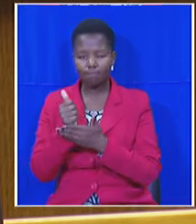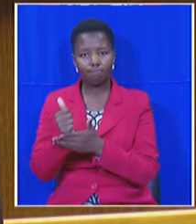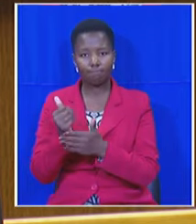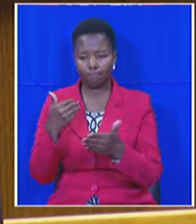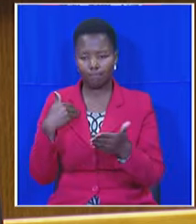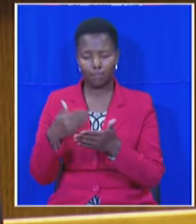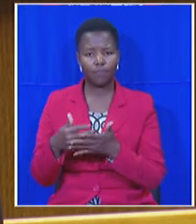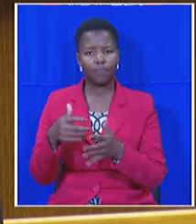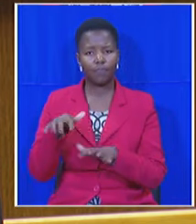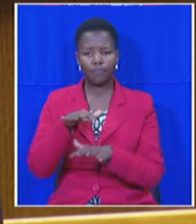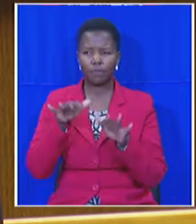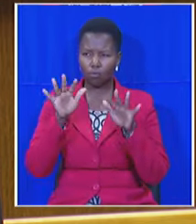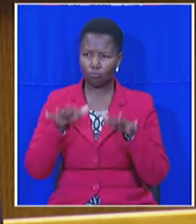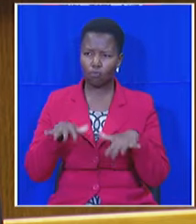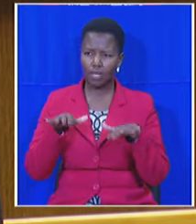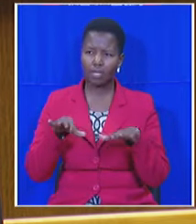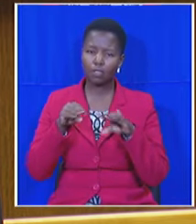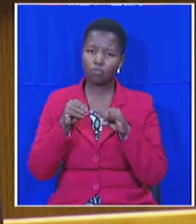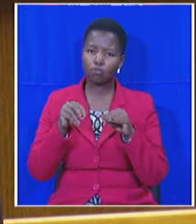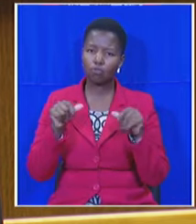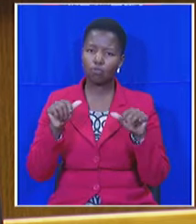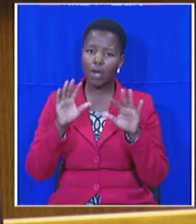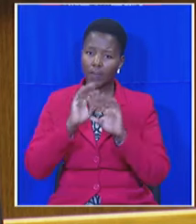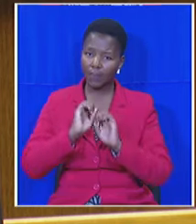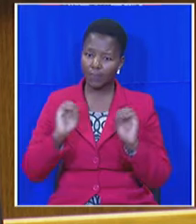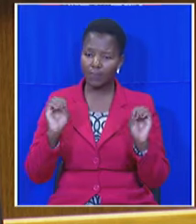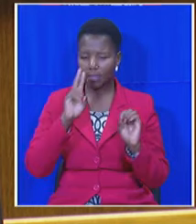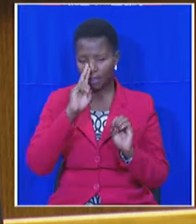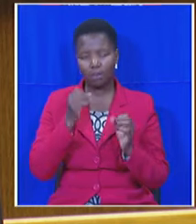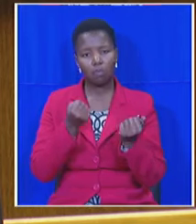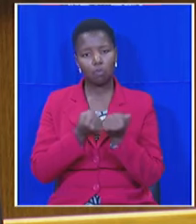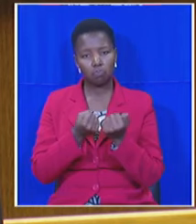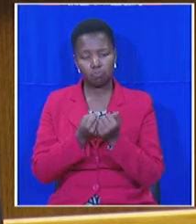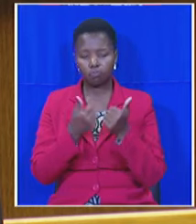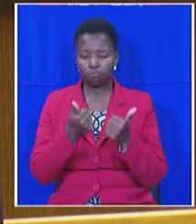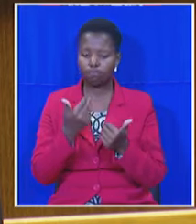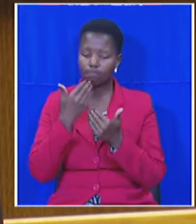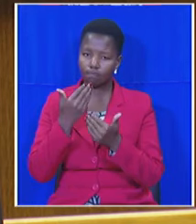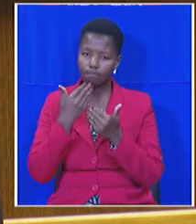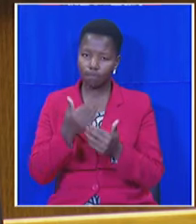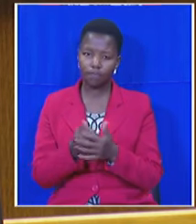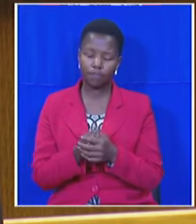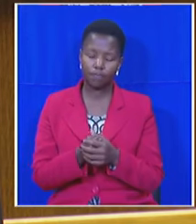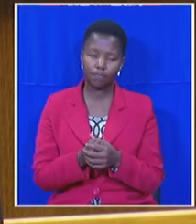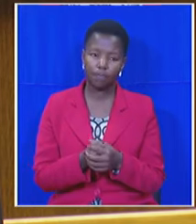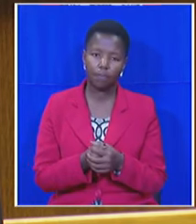drought-stricken farmers, and we want to urge you to continue doing that good work. We know that